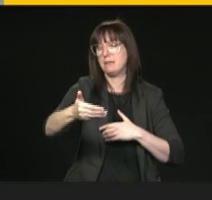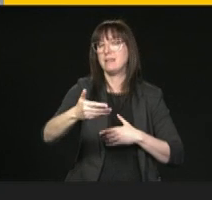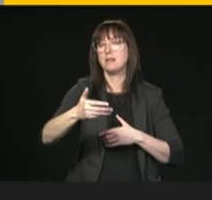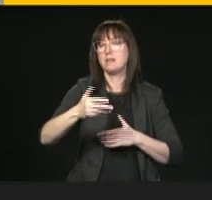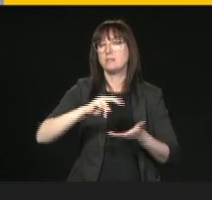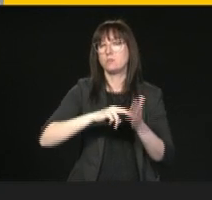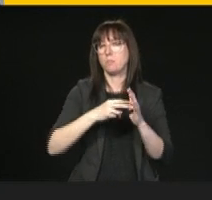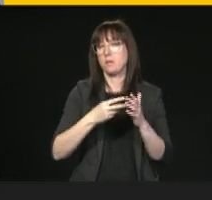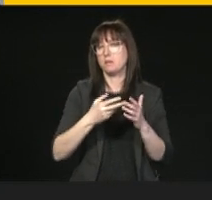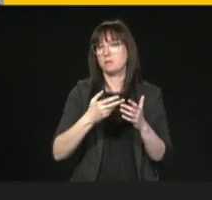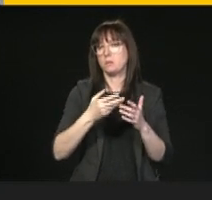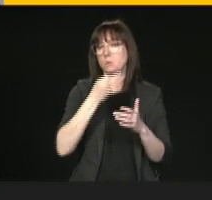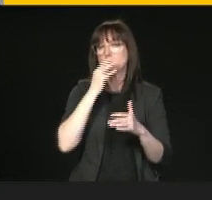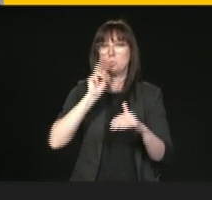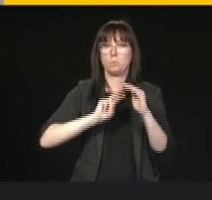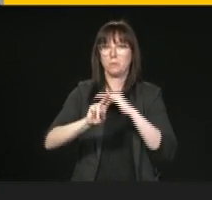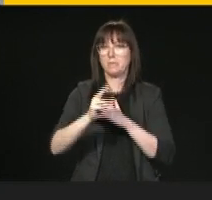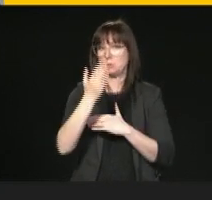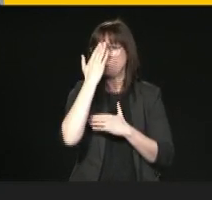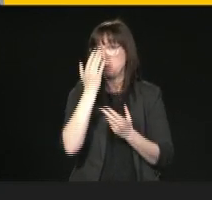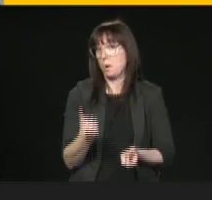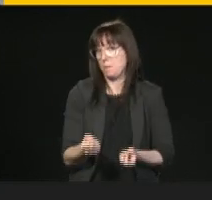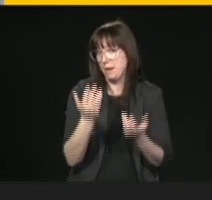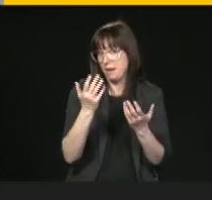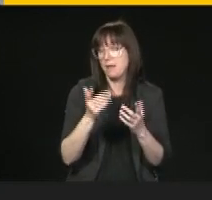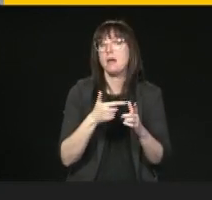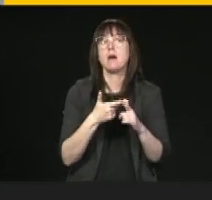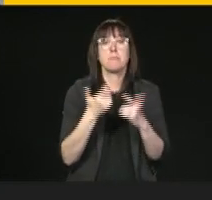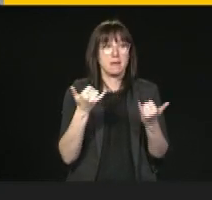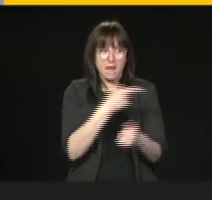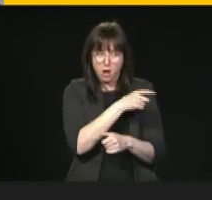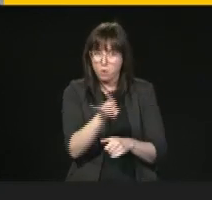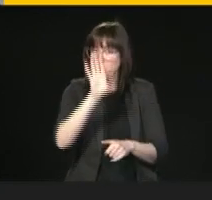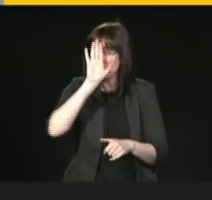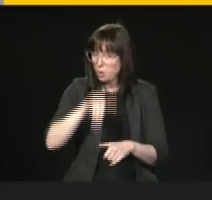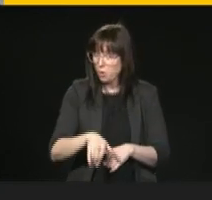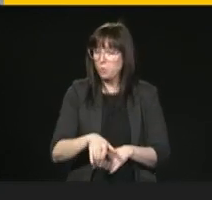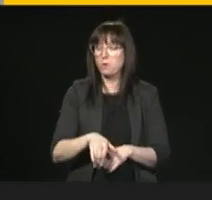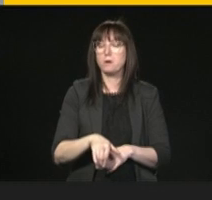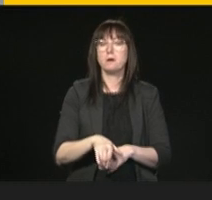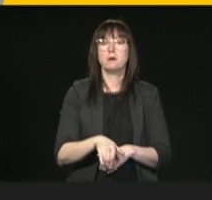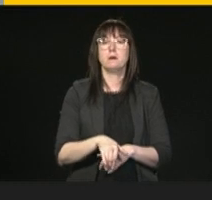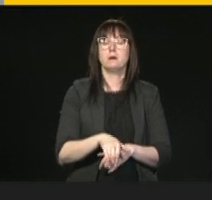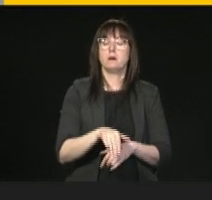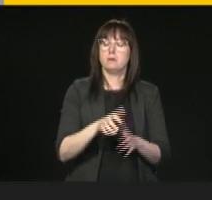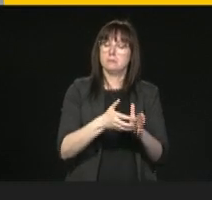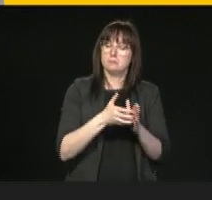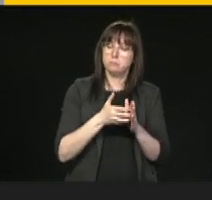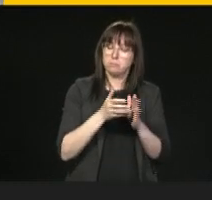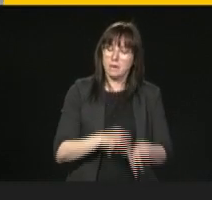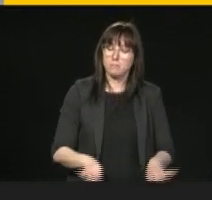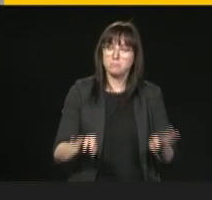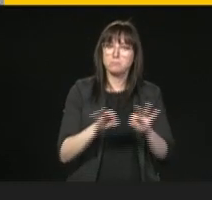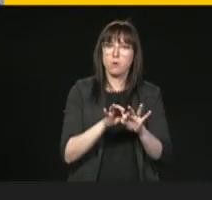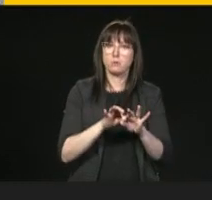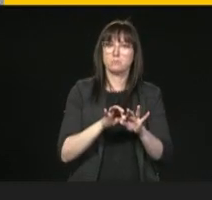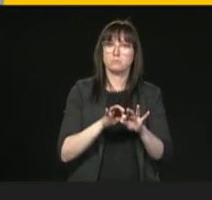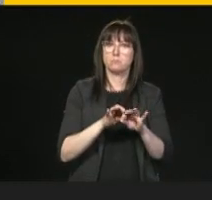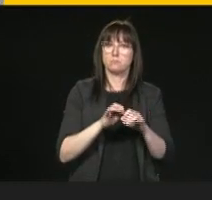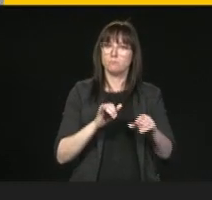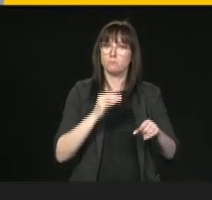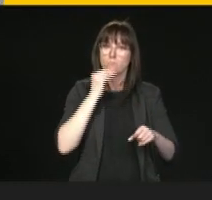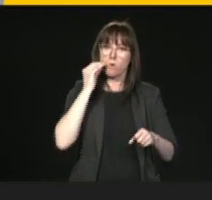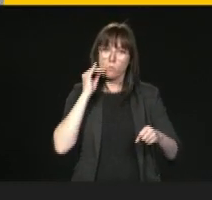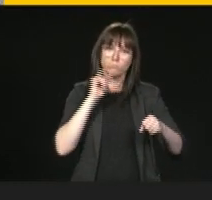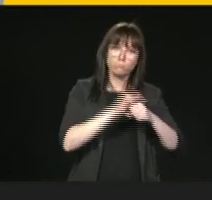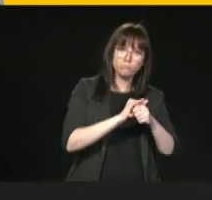everyone understanding the absolutely critical importance of physical distancing, that hopefully in the weeks to come, we will see the